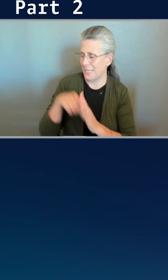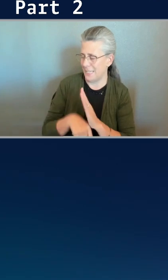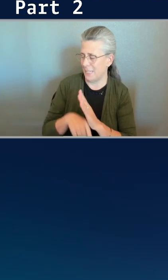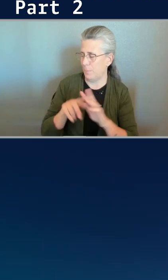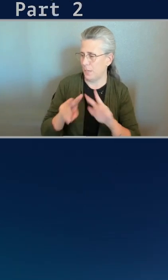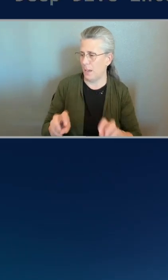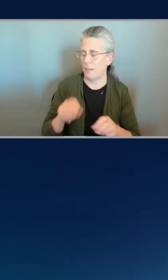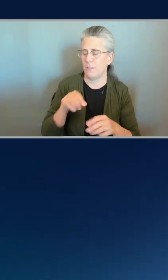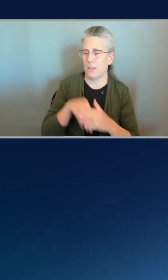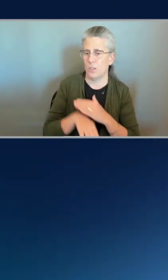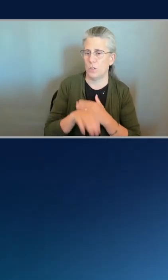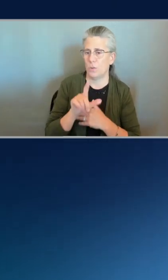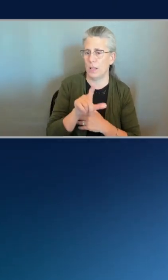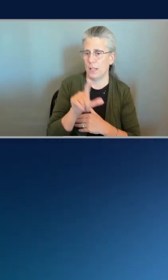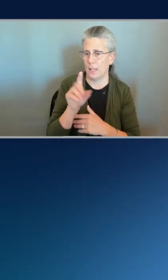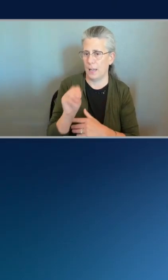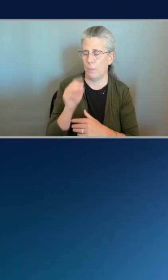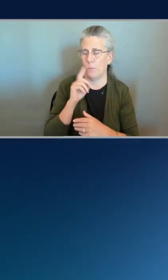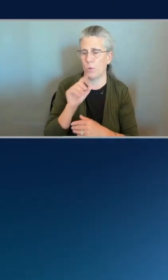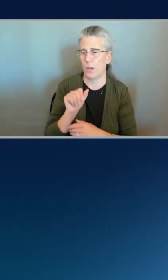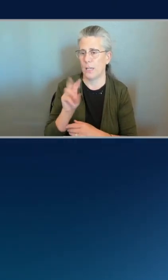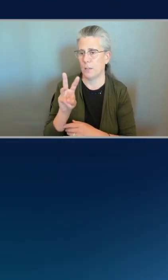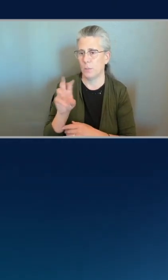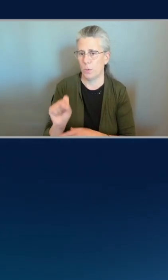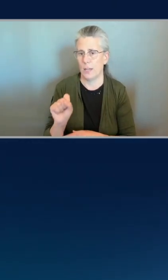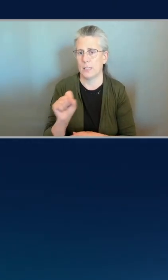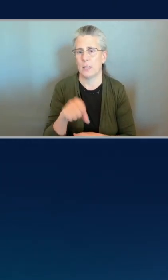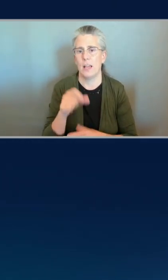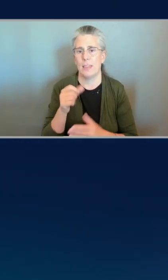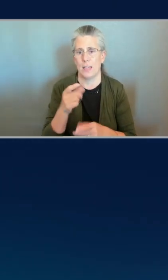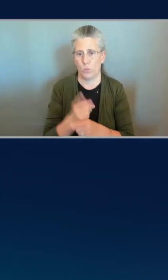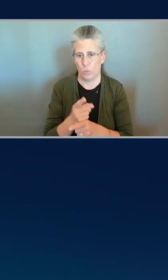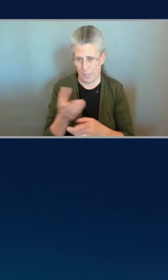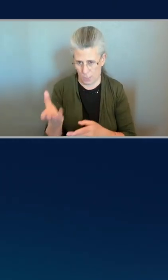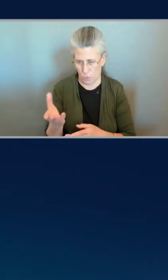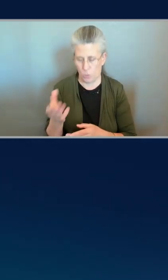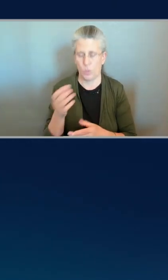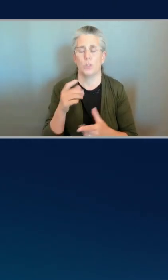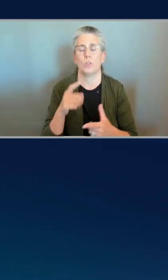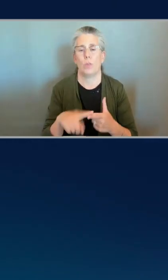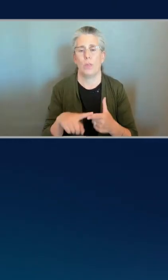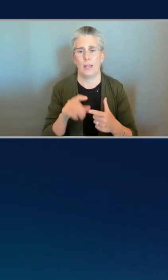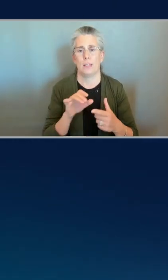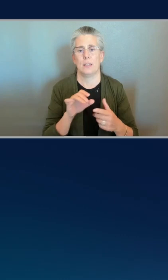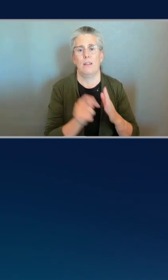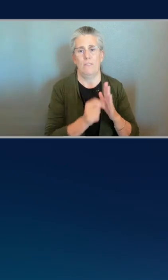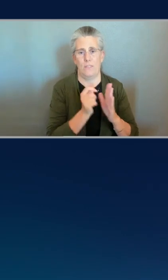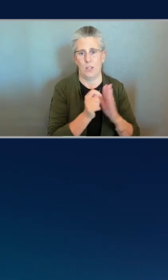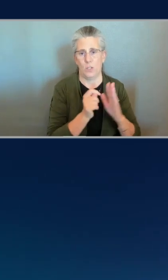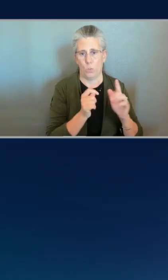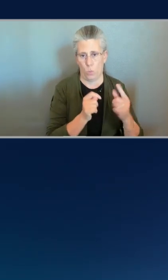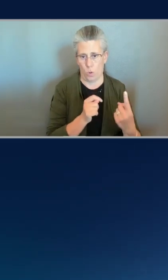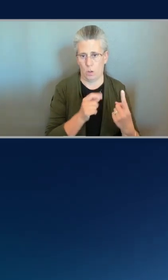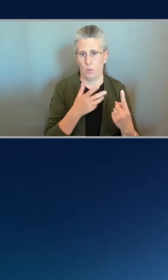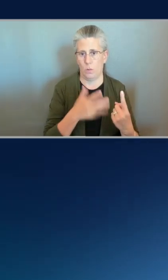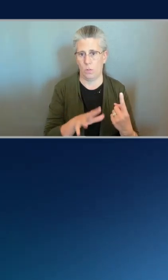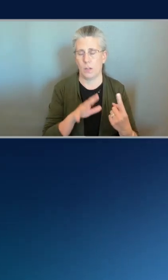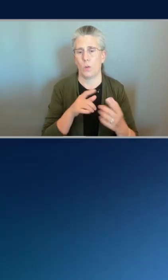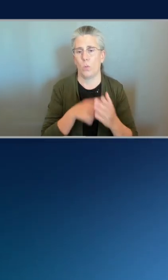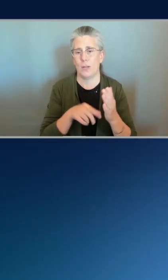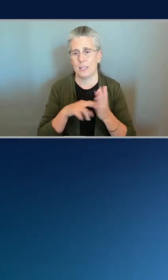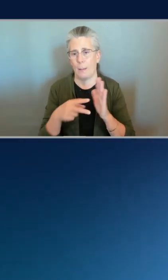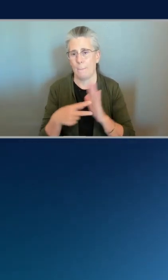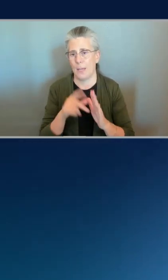language models, with AWS. That is right here. So earlier today, segment one, what are large language models and foundation models? We covered